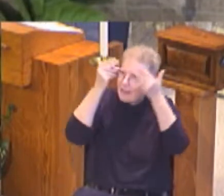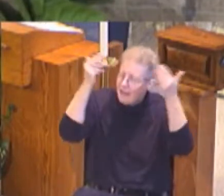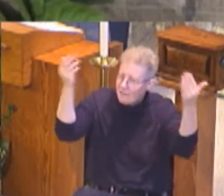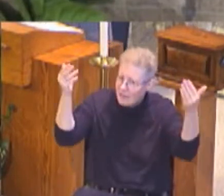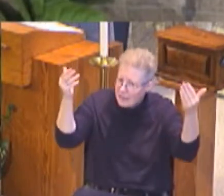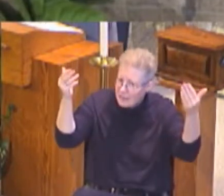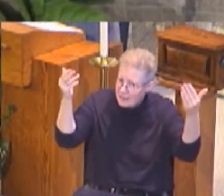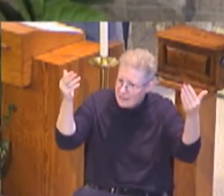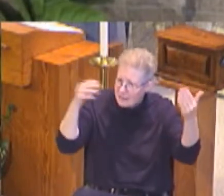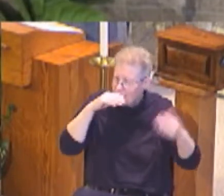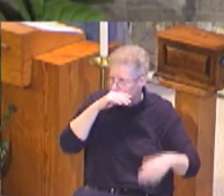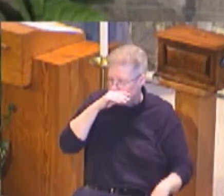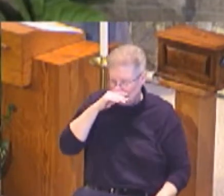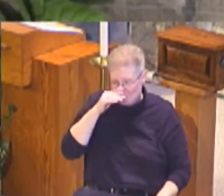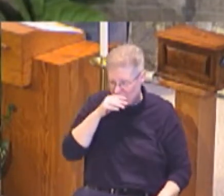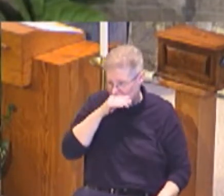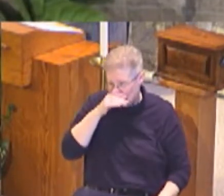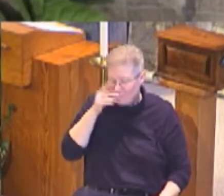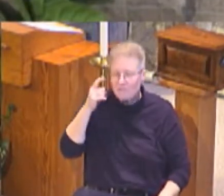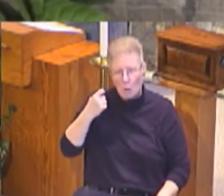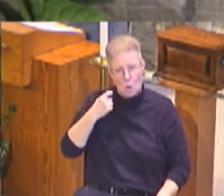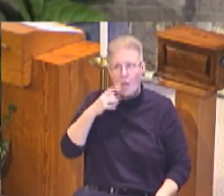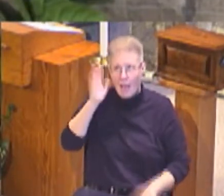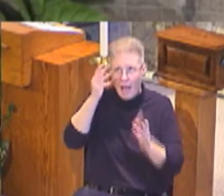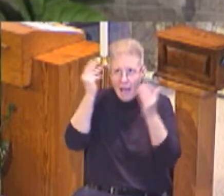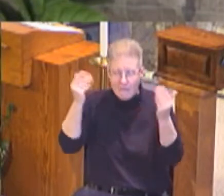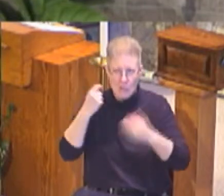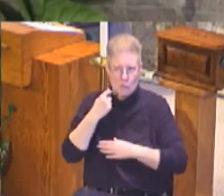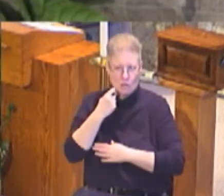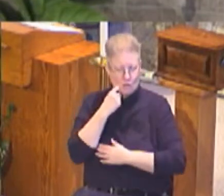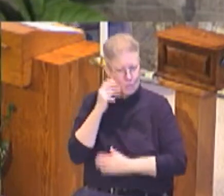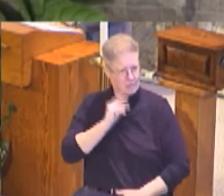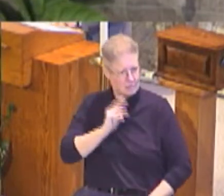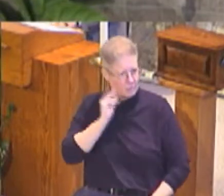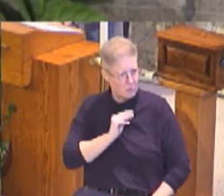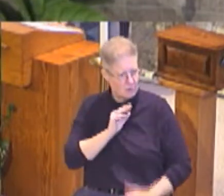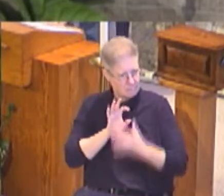a current experience of oneness with God and other